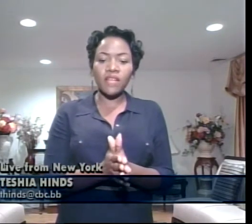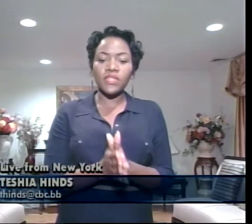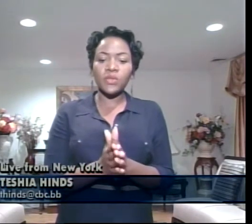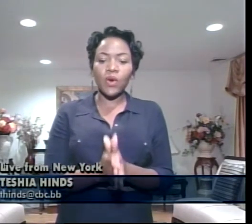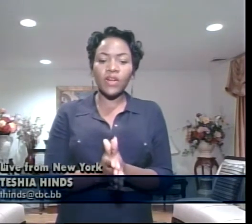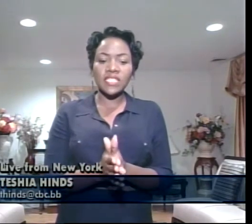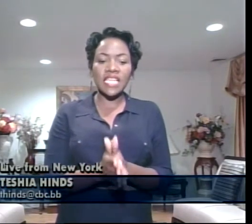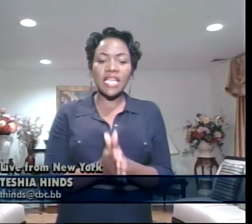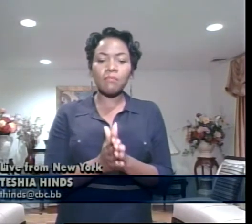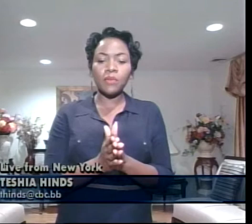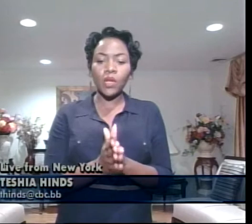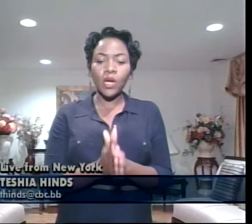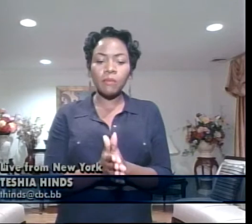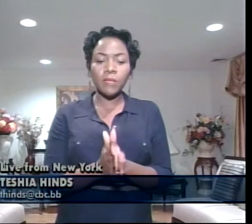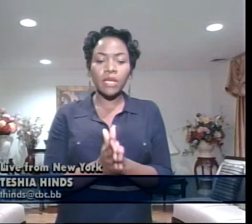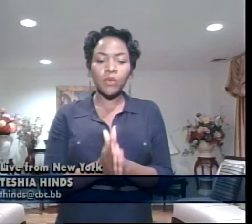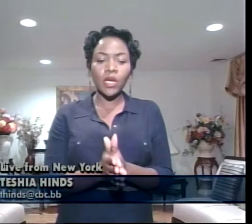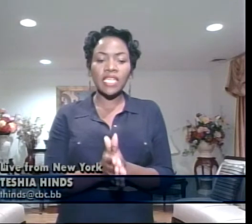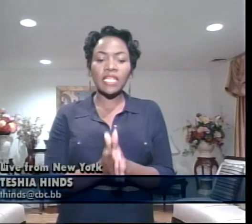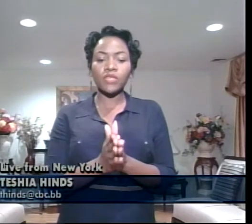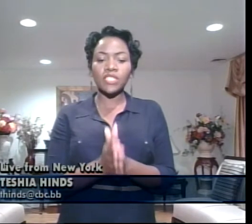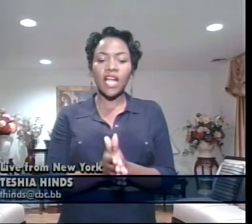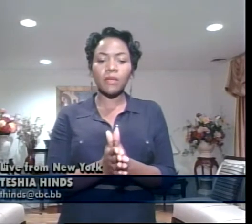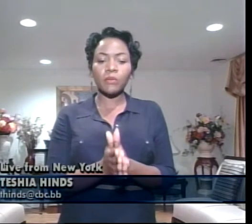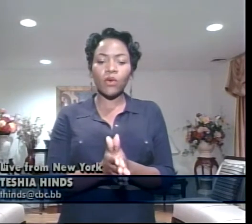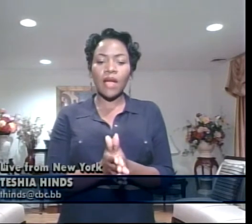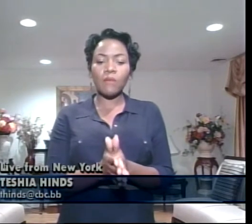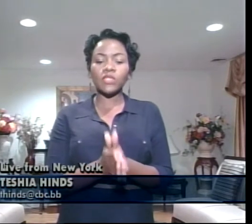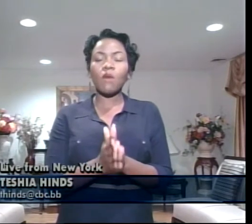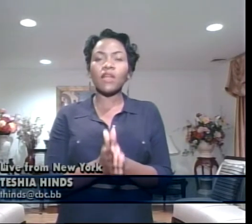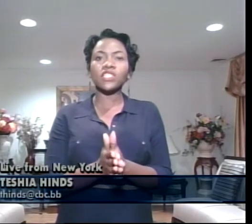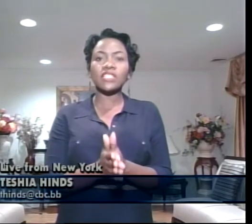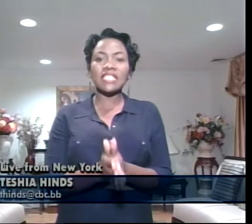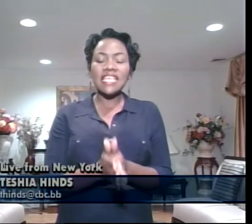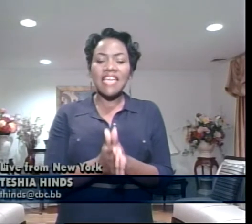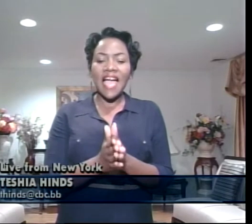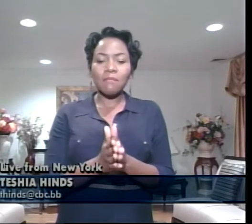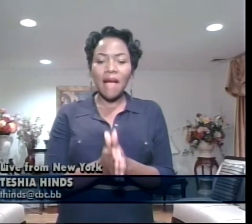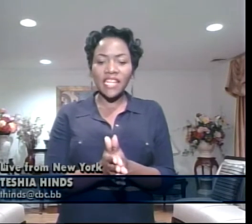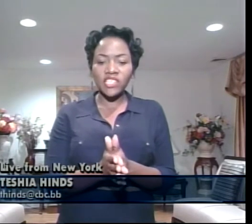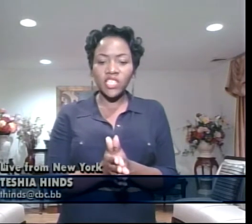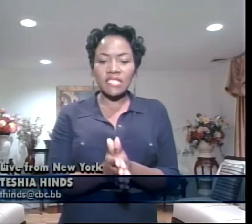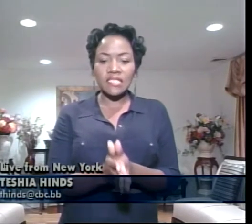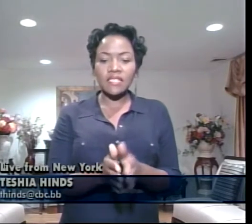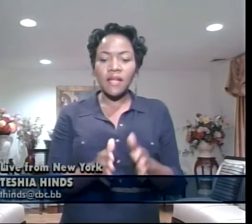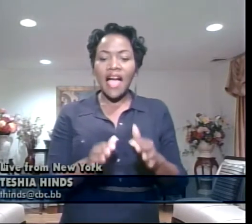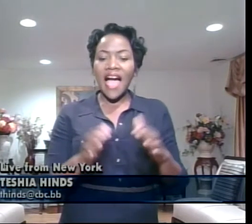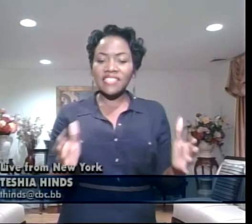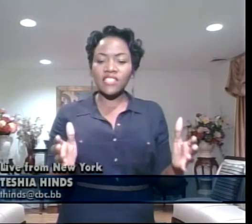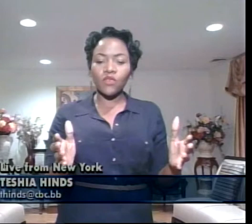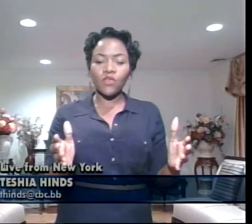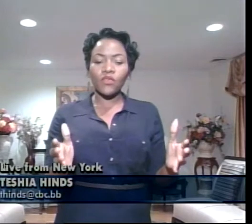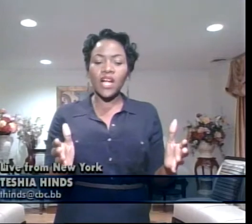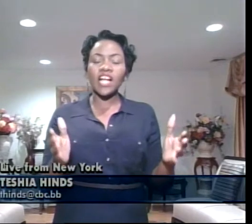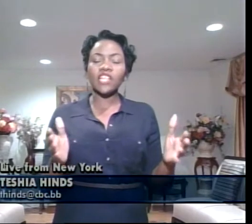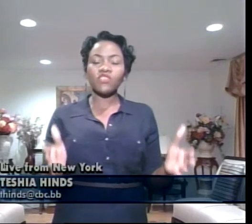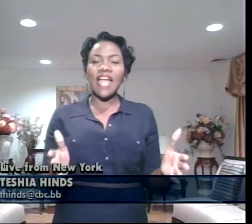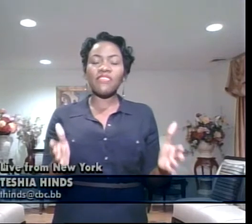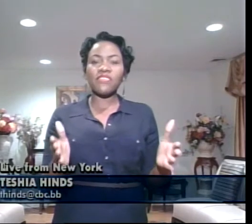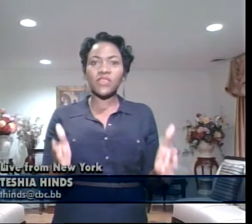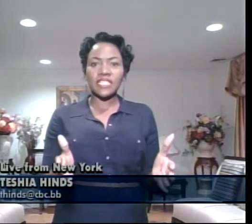the board of the New York City Employee Retirement Program, which monitors and manages assets of